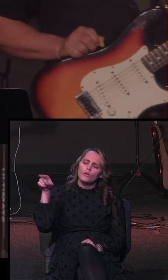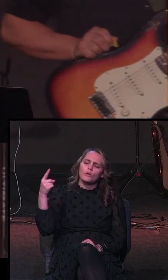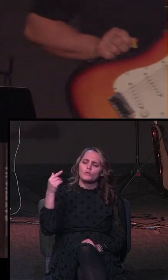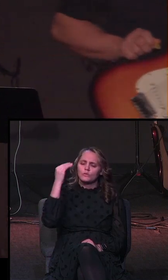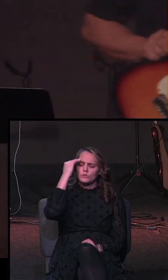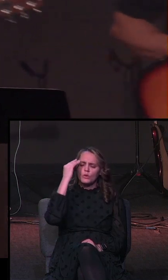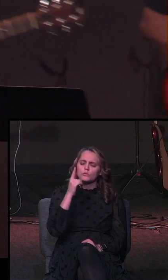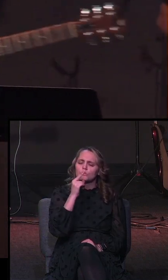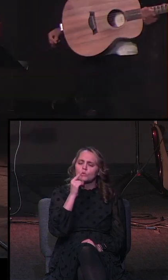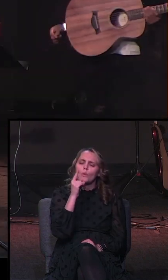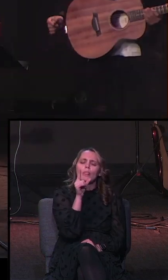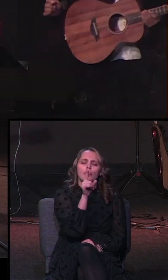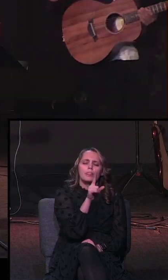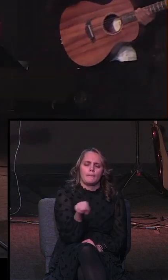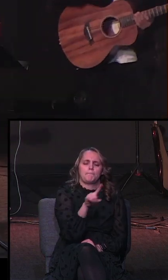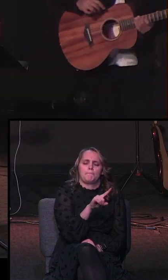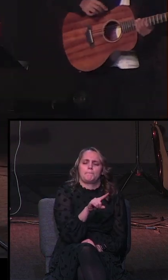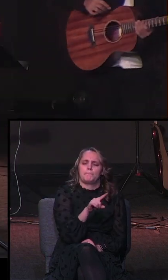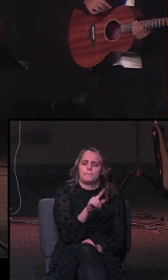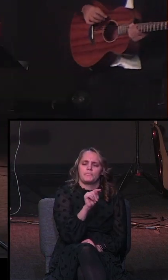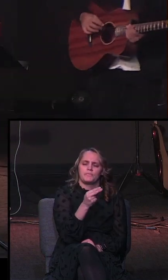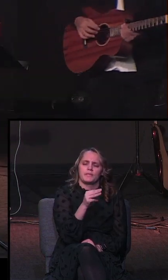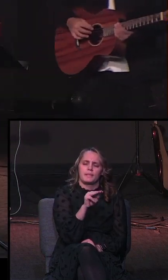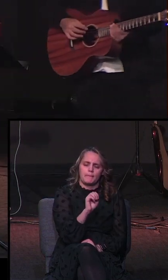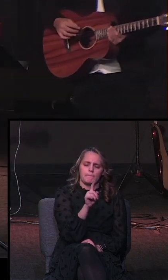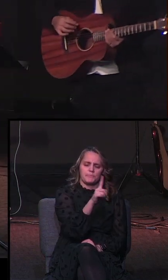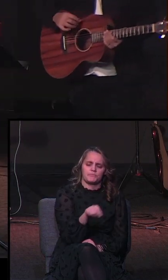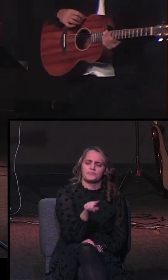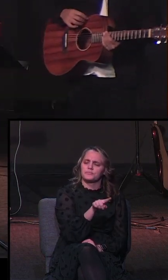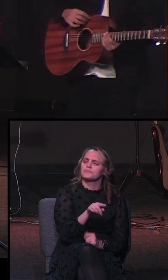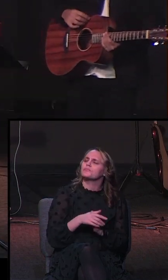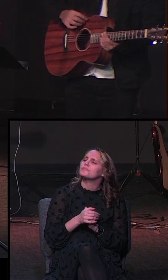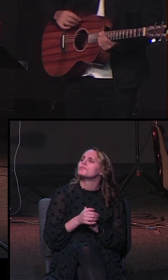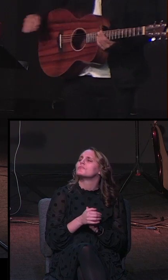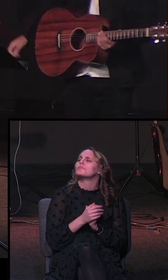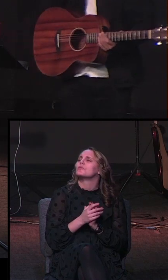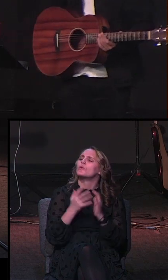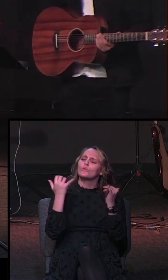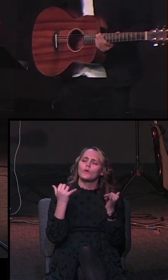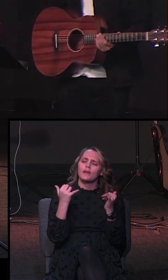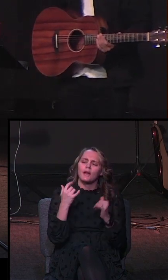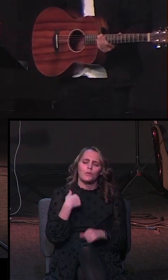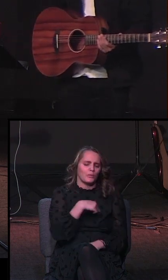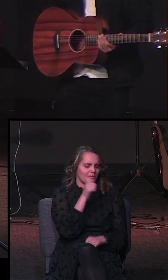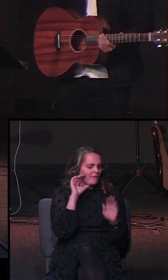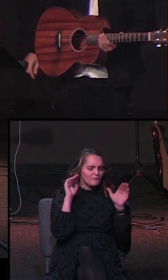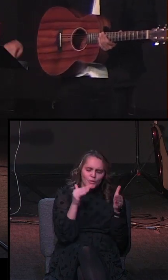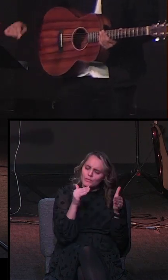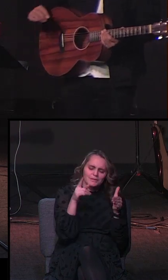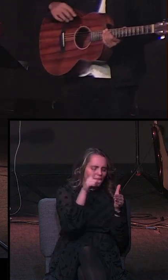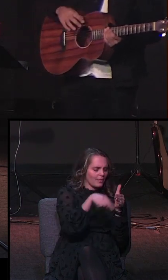pretty much every one of us in this room has a them. So right now, Jesus, we take our gaze, our focus off of them, and we put it on